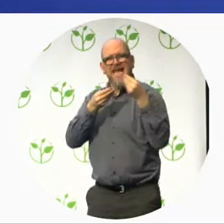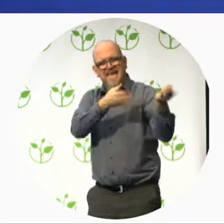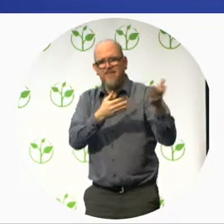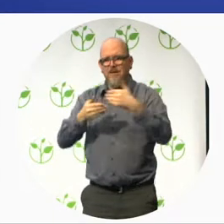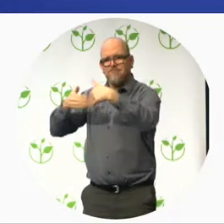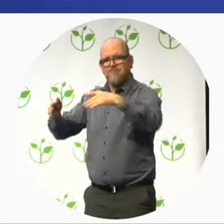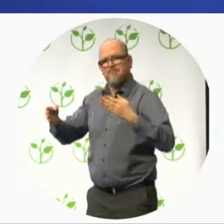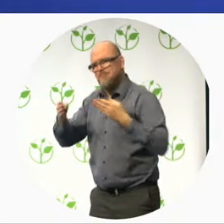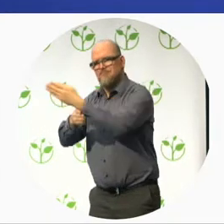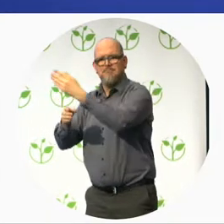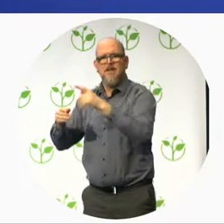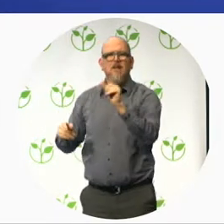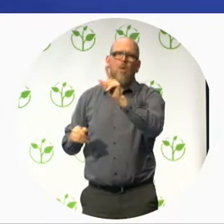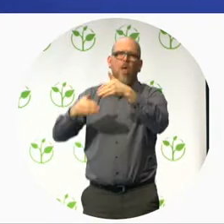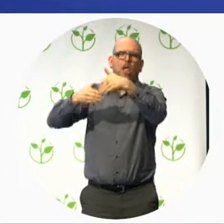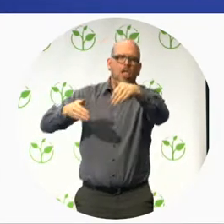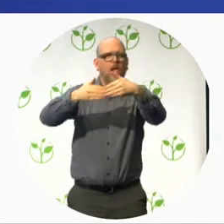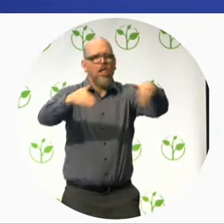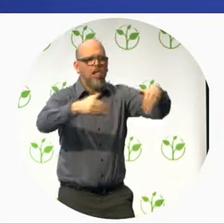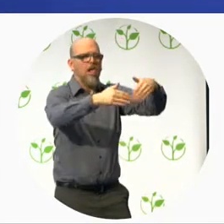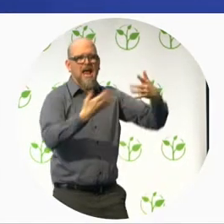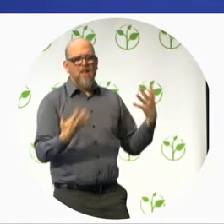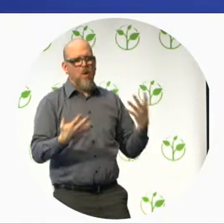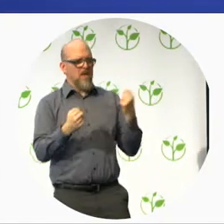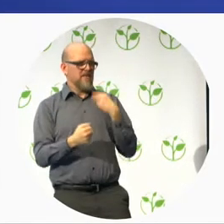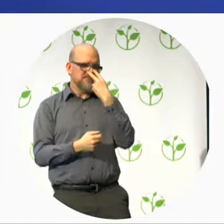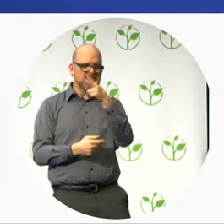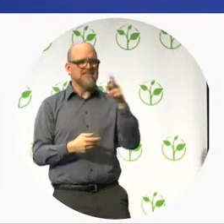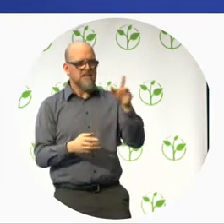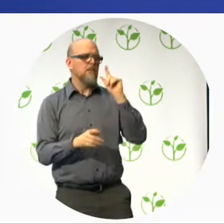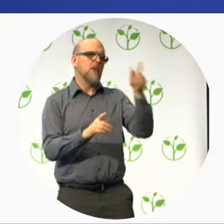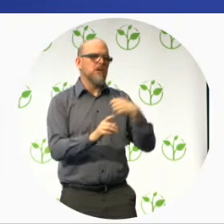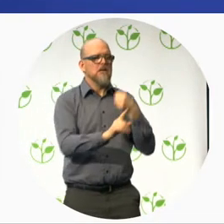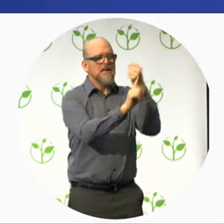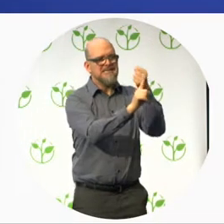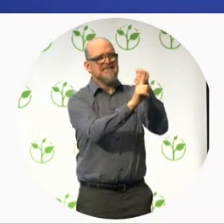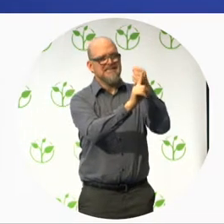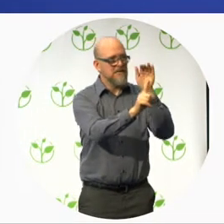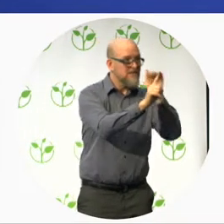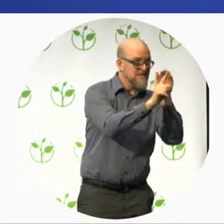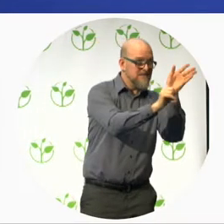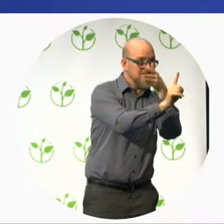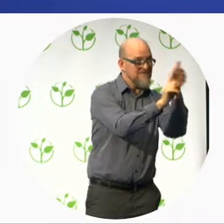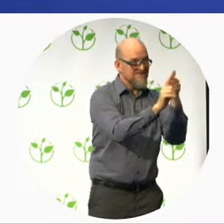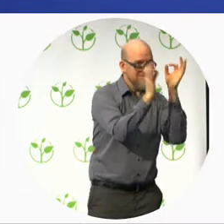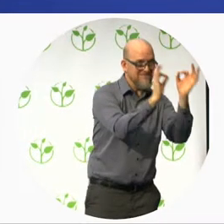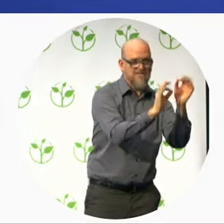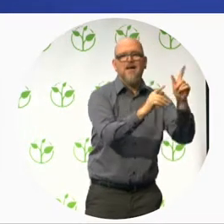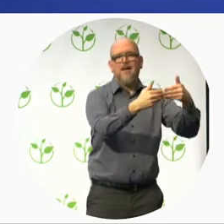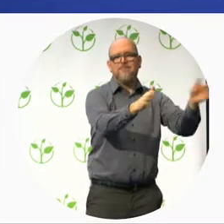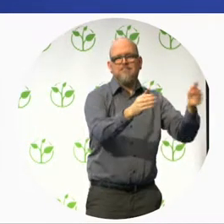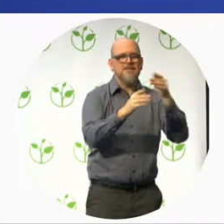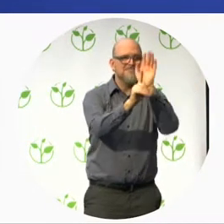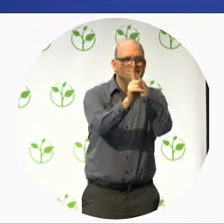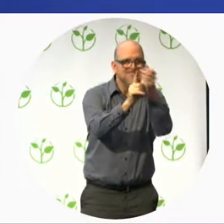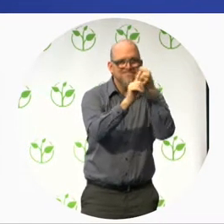network, BNET, that delivers content to all of our embassies and consulates around the world. The